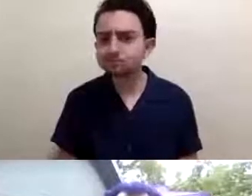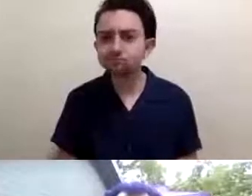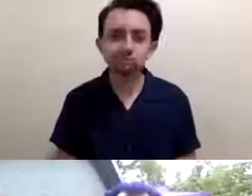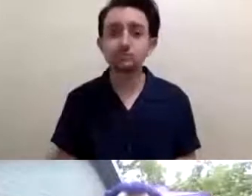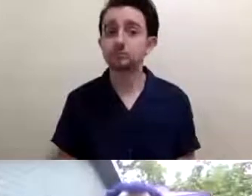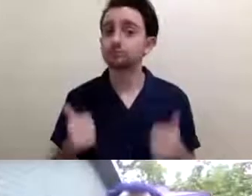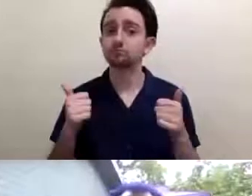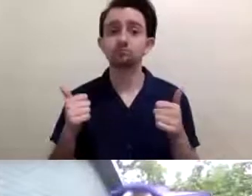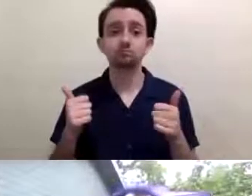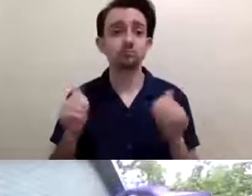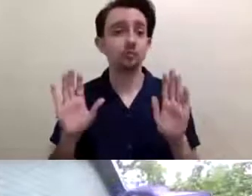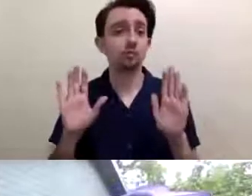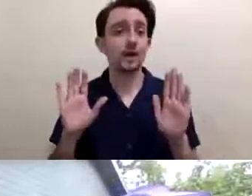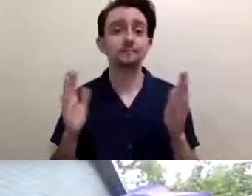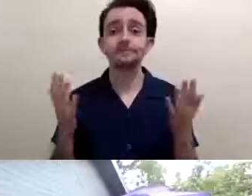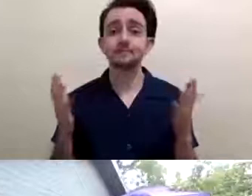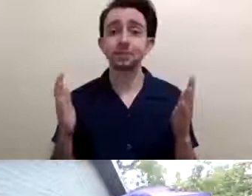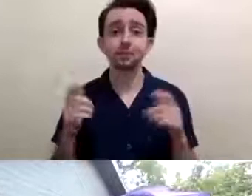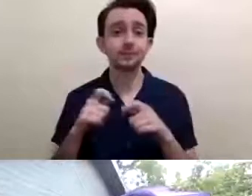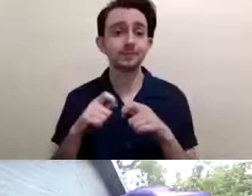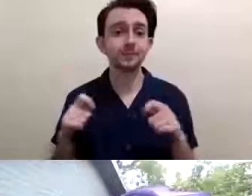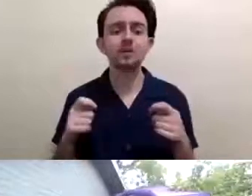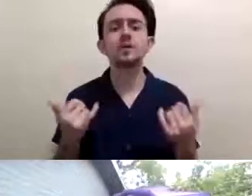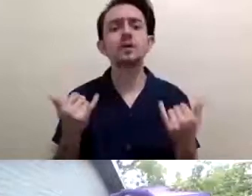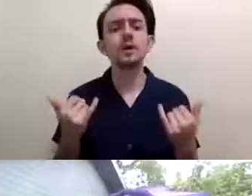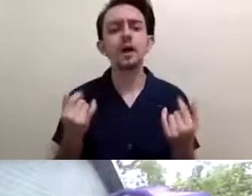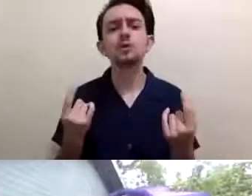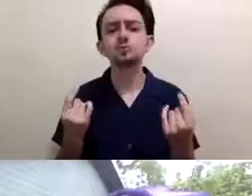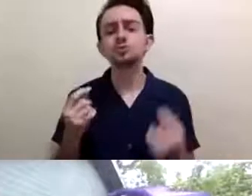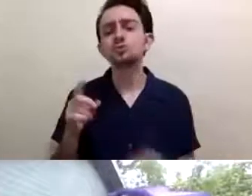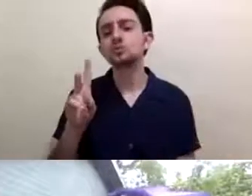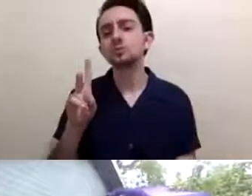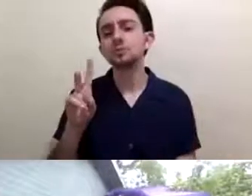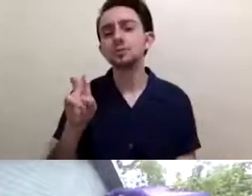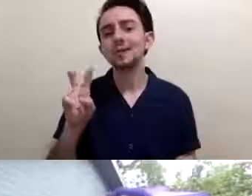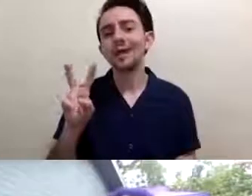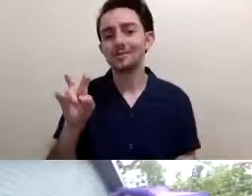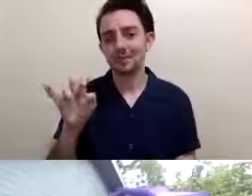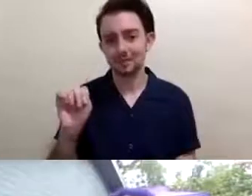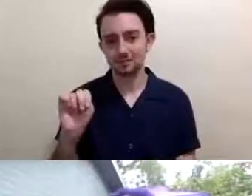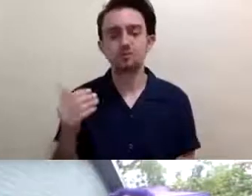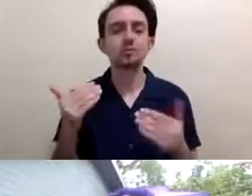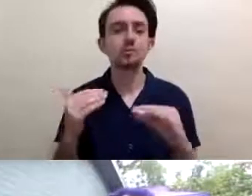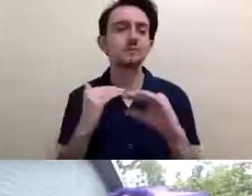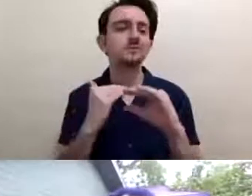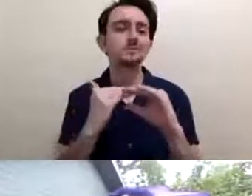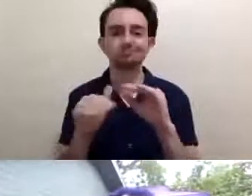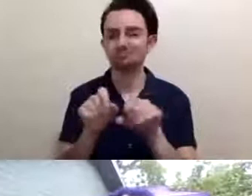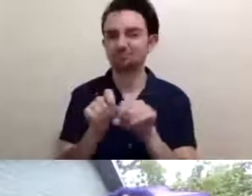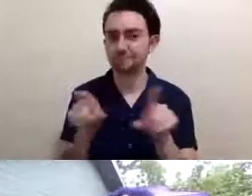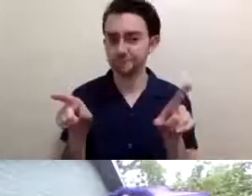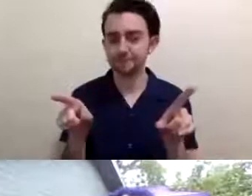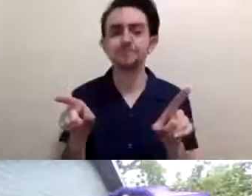Fantastic. So I think what we'll wind up doing is Kevin will send out, or the city will send out an email identifying